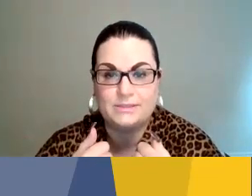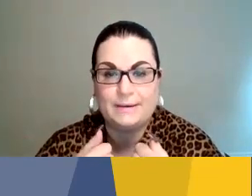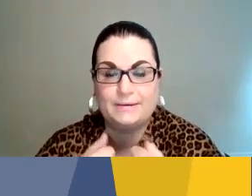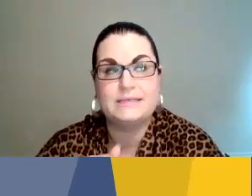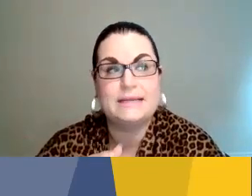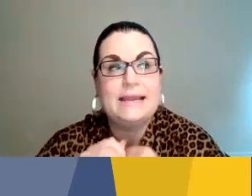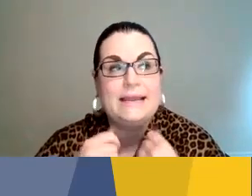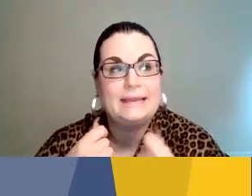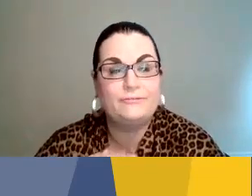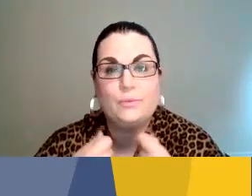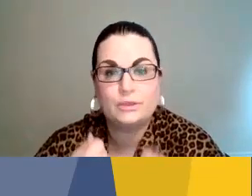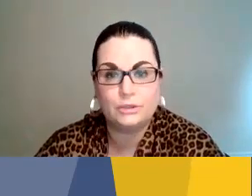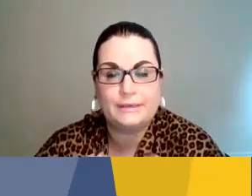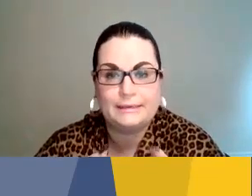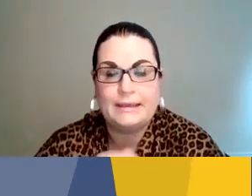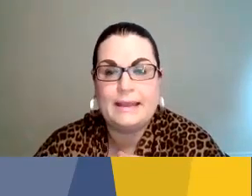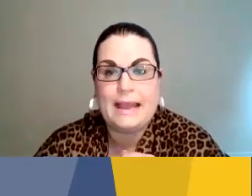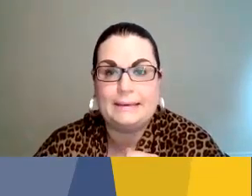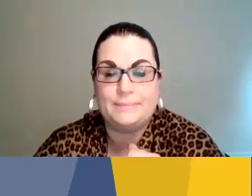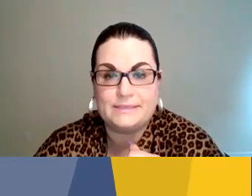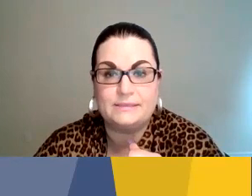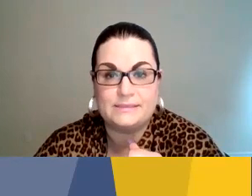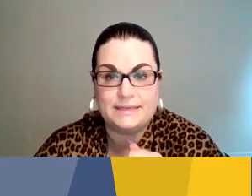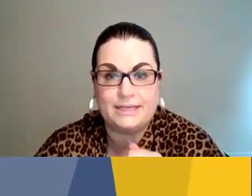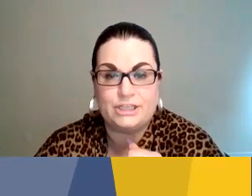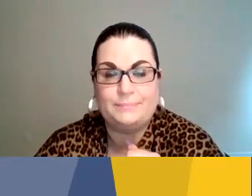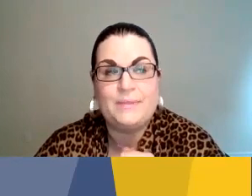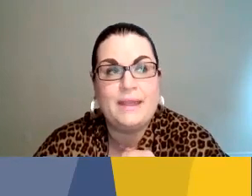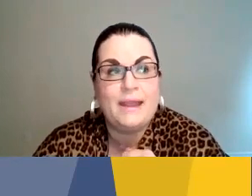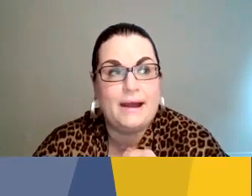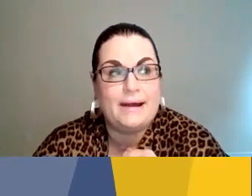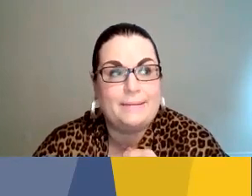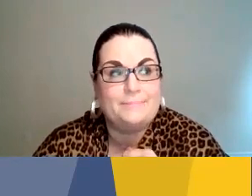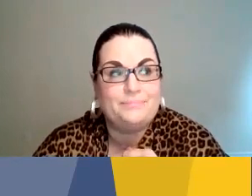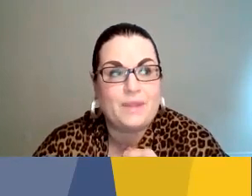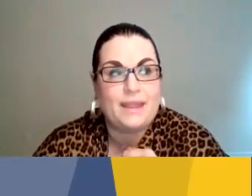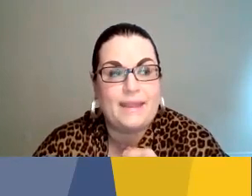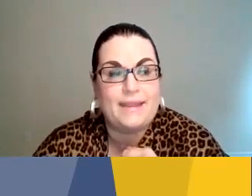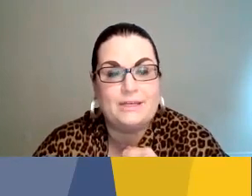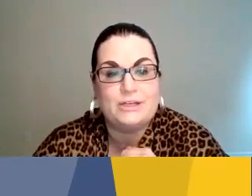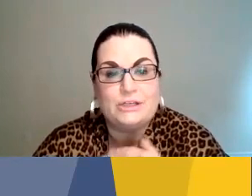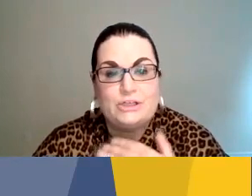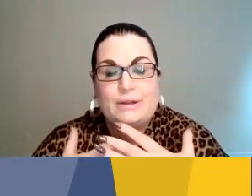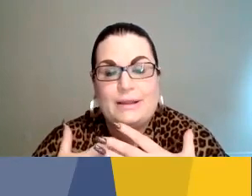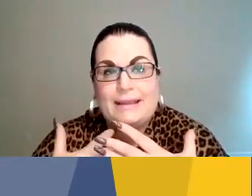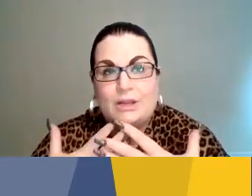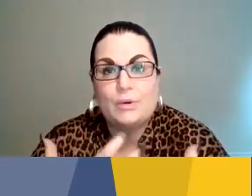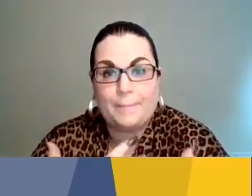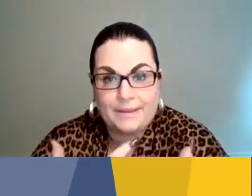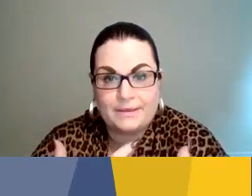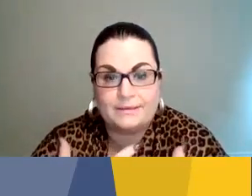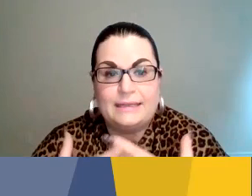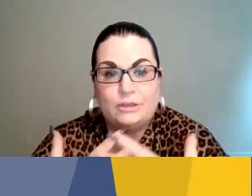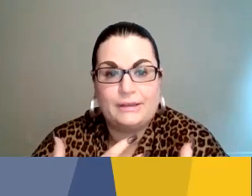and transparency. If you are looking at a bid solicitation, and in